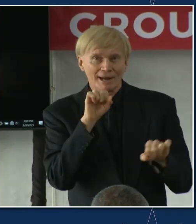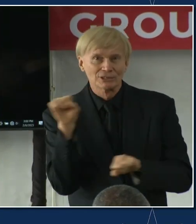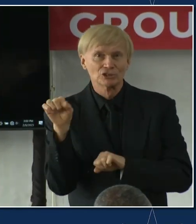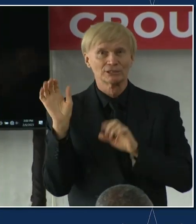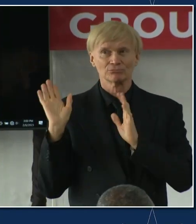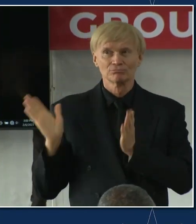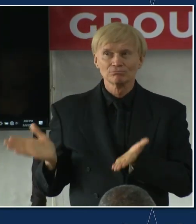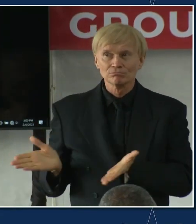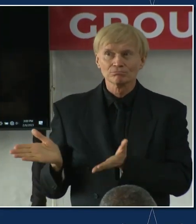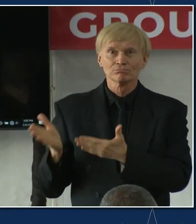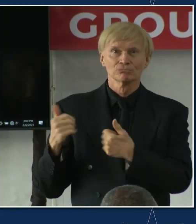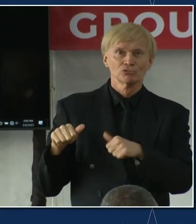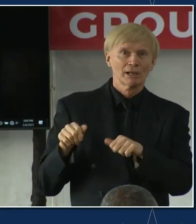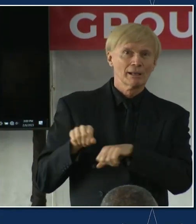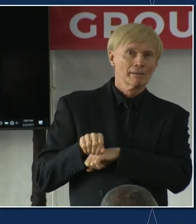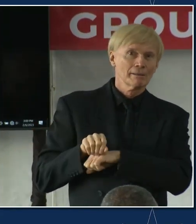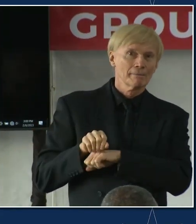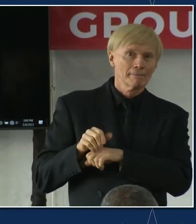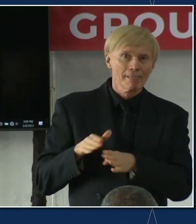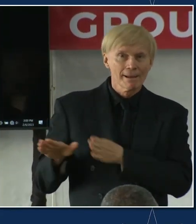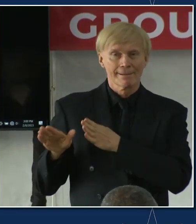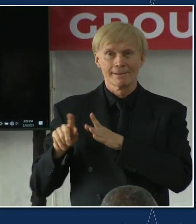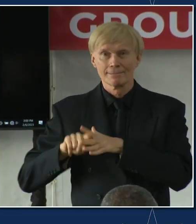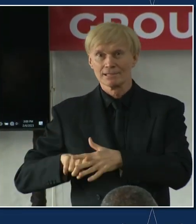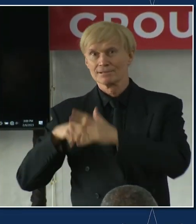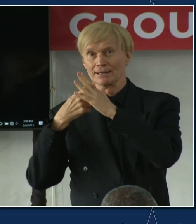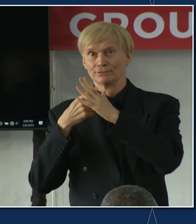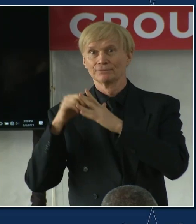strategizing, planning and executing with him.